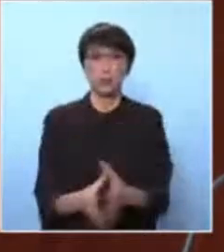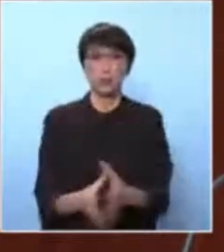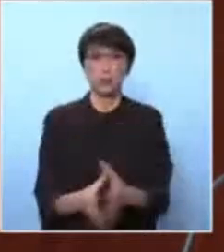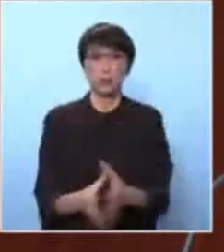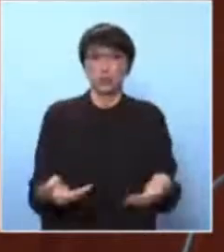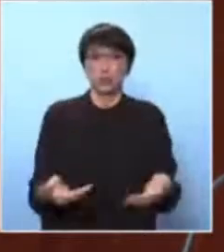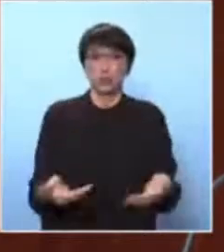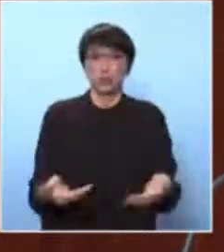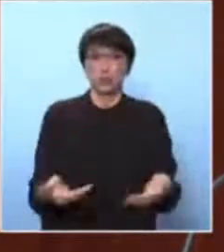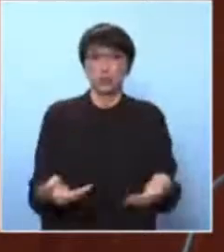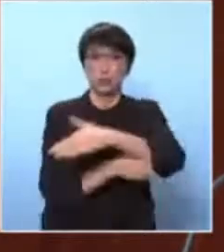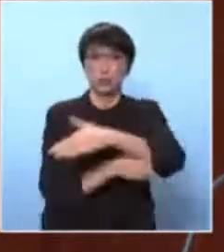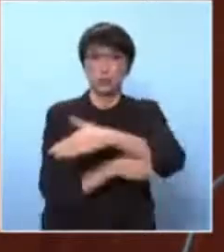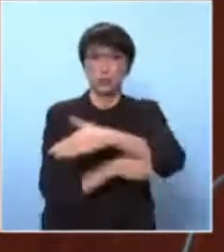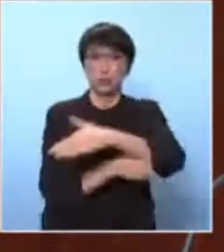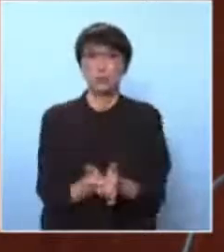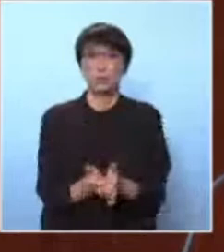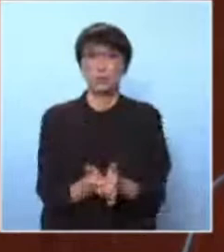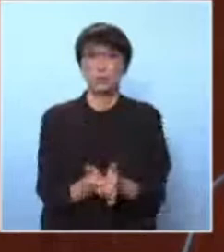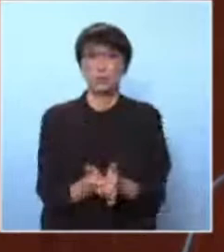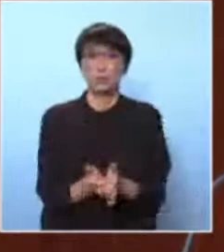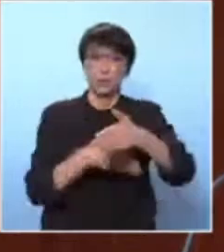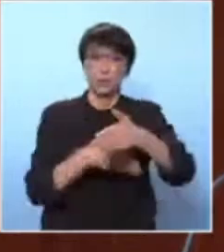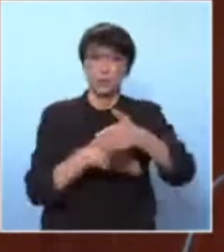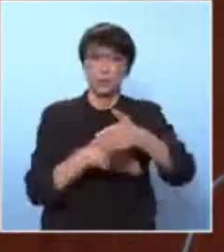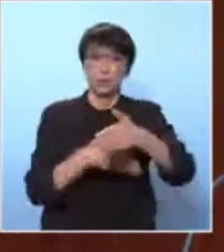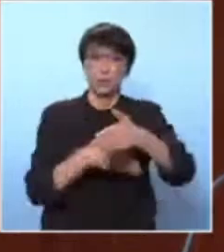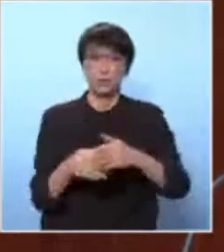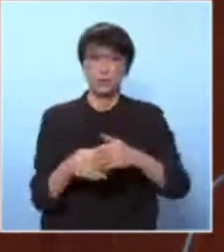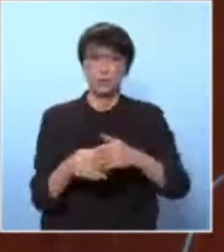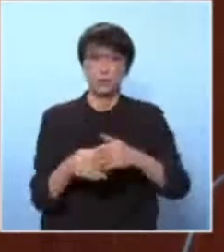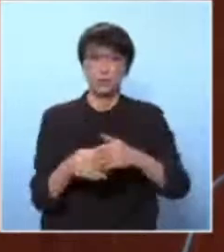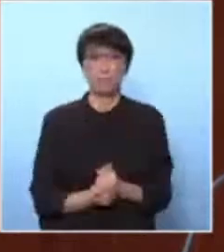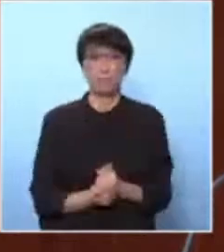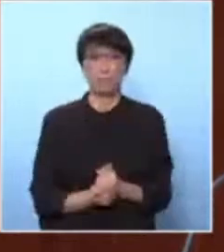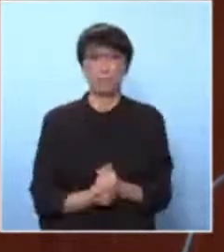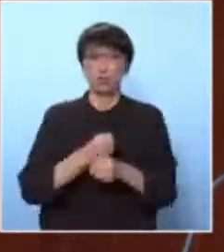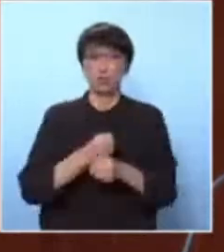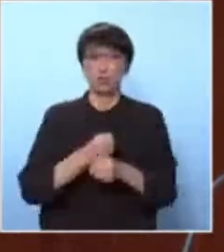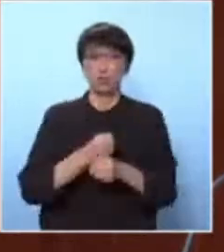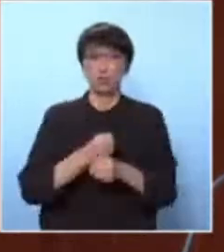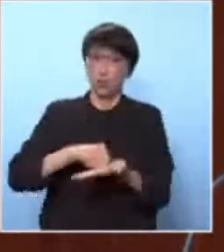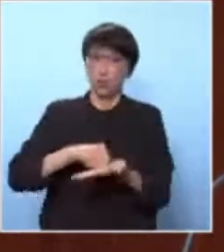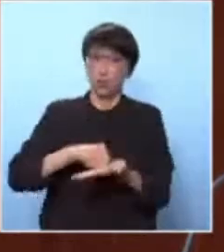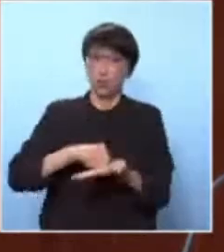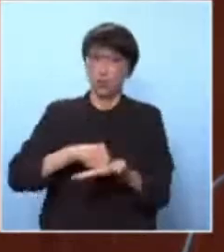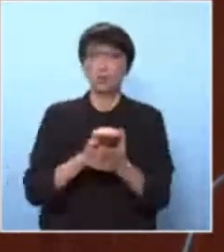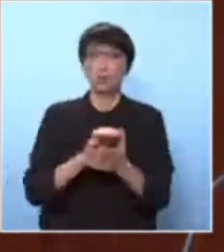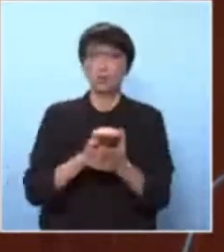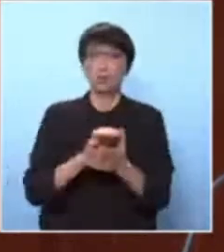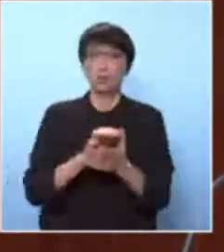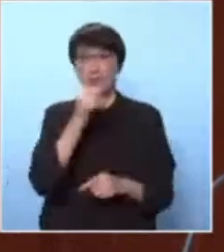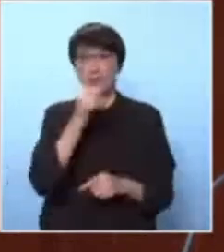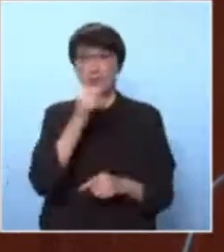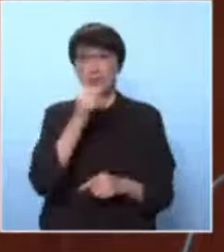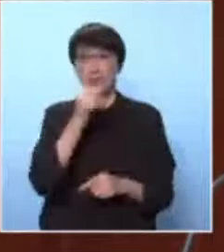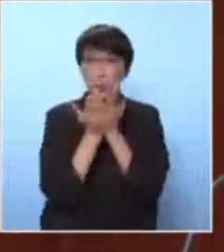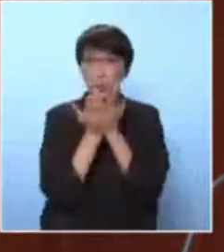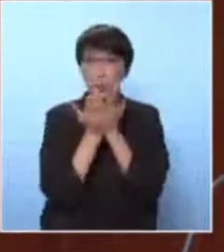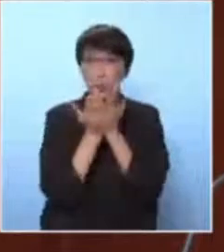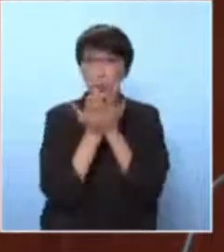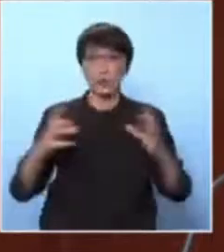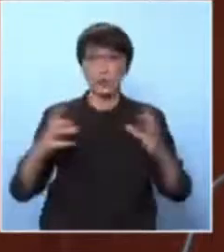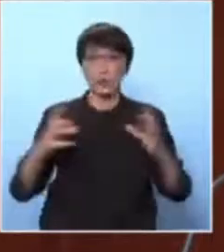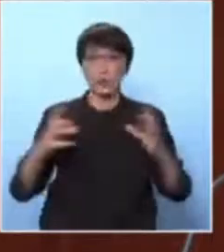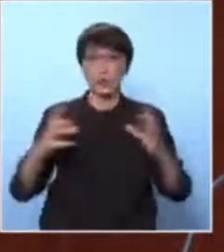dining rooms, as well as common spaces for doing homework, holding interest classes and group activities,